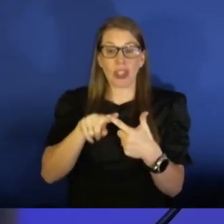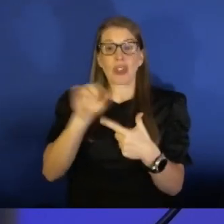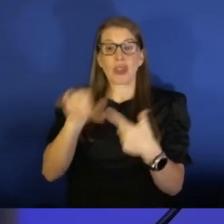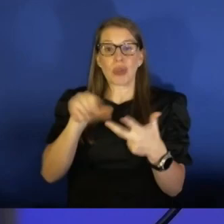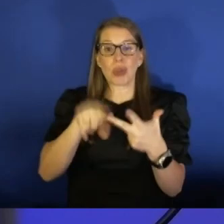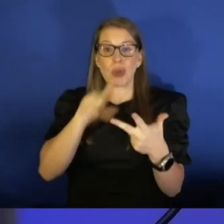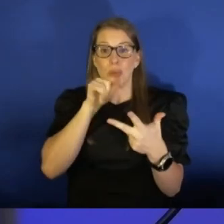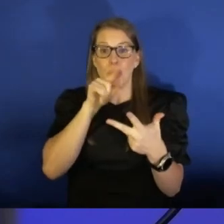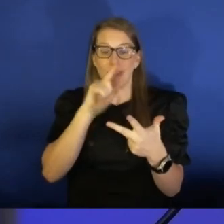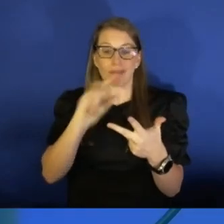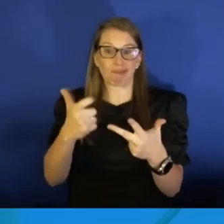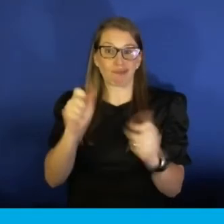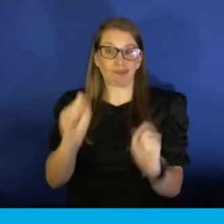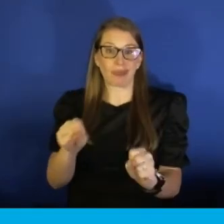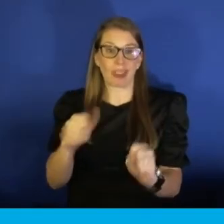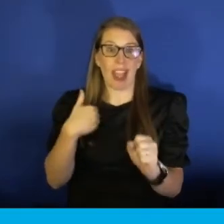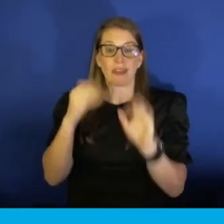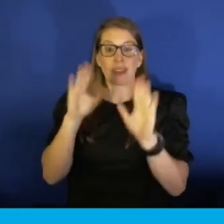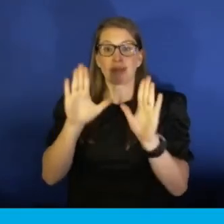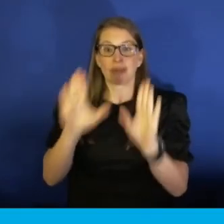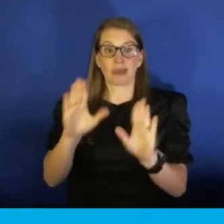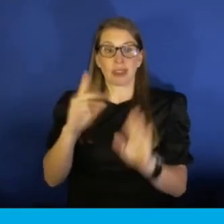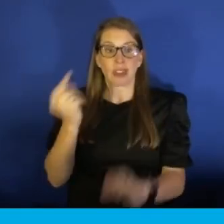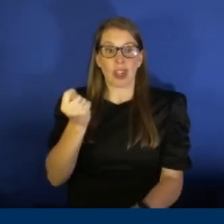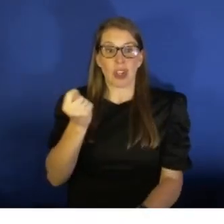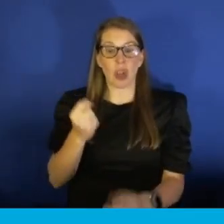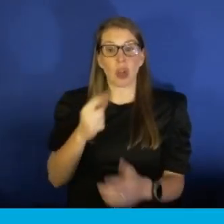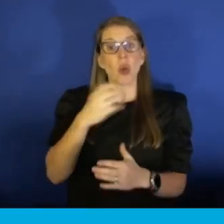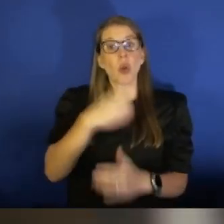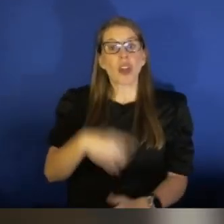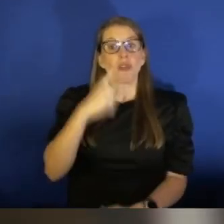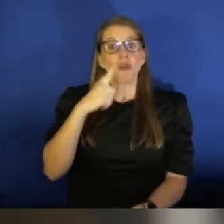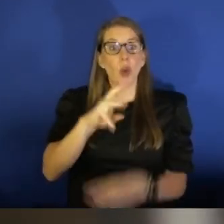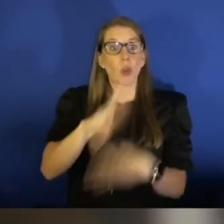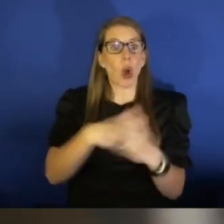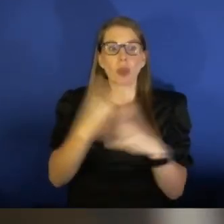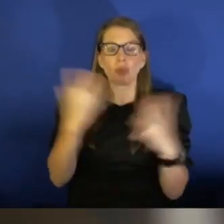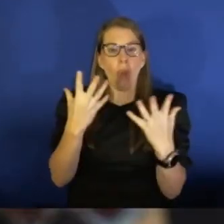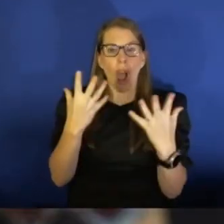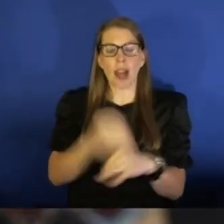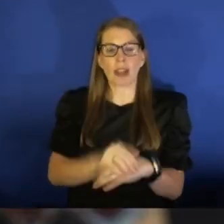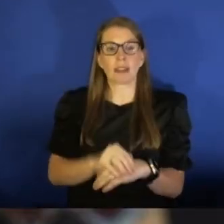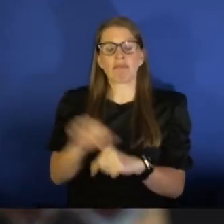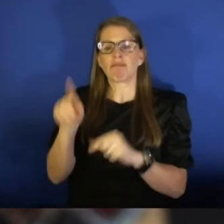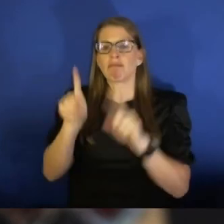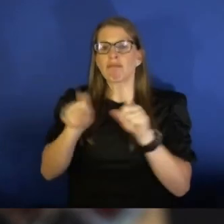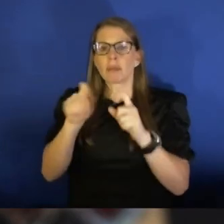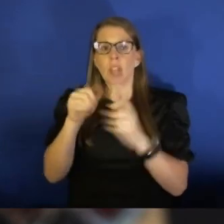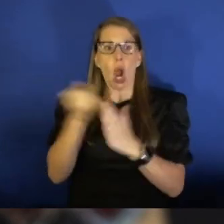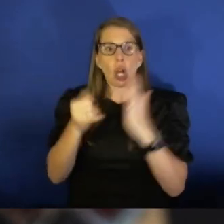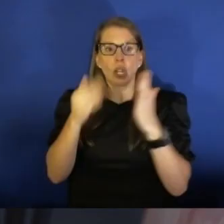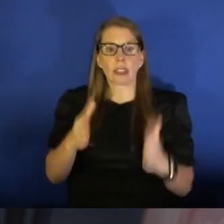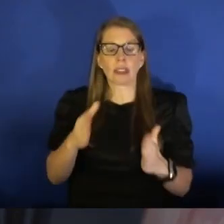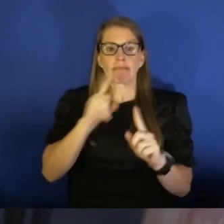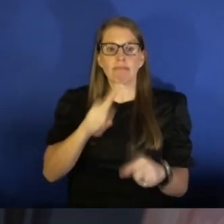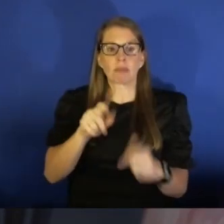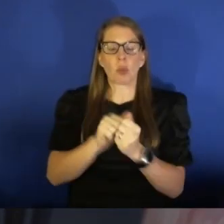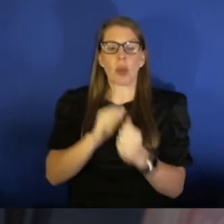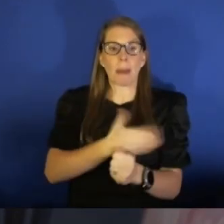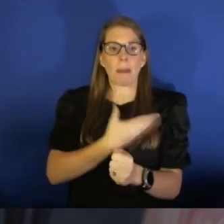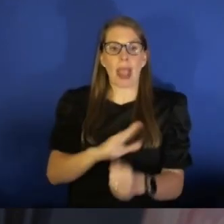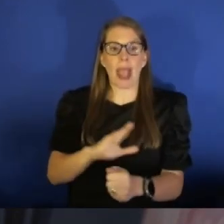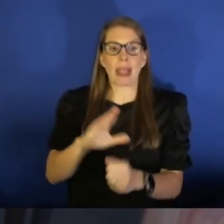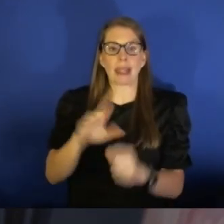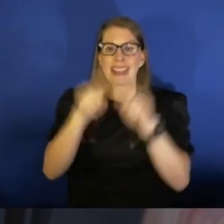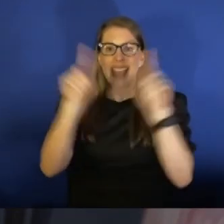great Tuesday. What would you wish for the world? It's a question dozens of artists are answering with paint, canvas, and a brush.